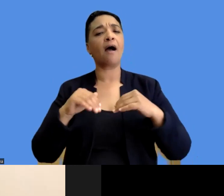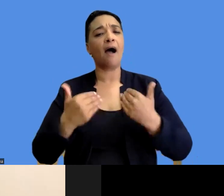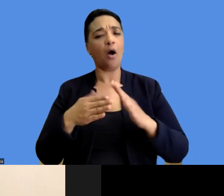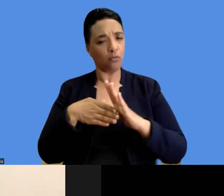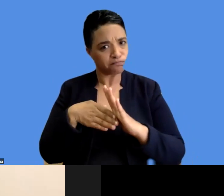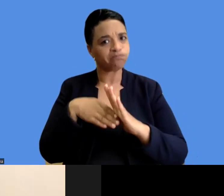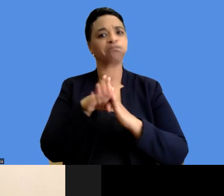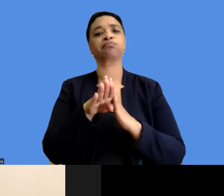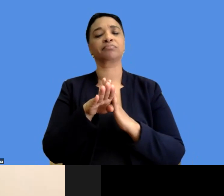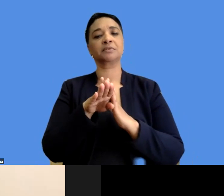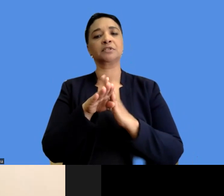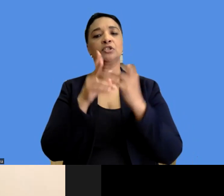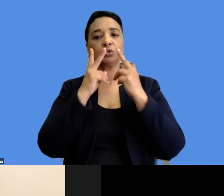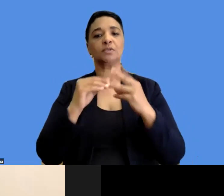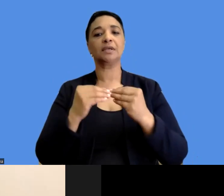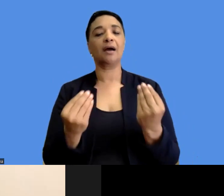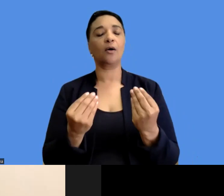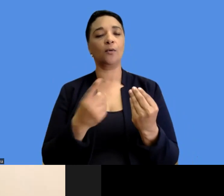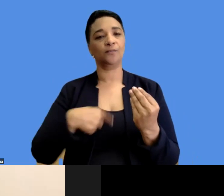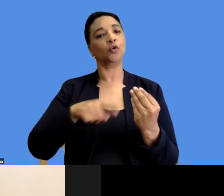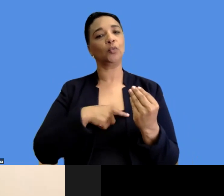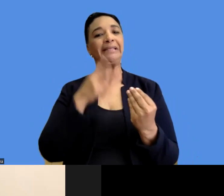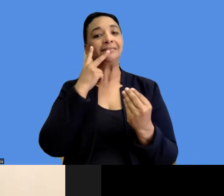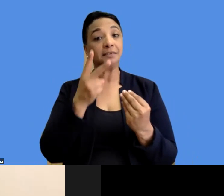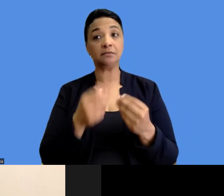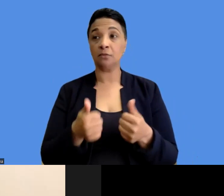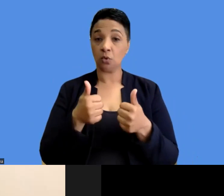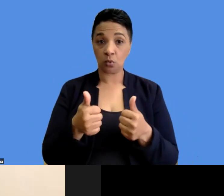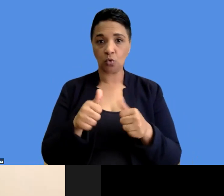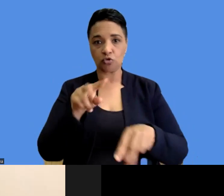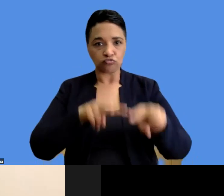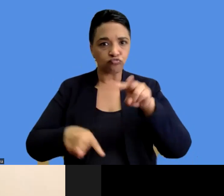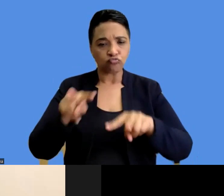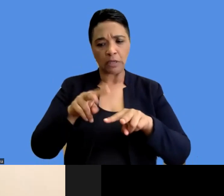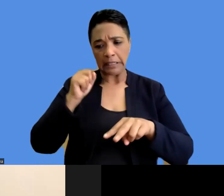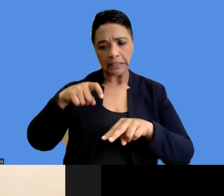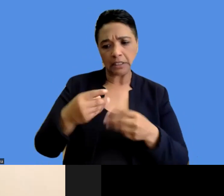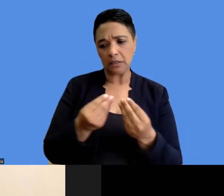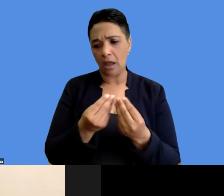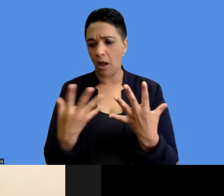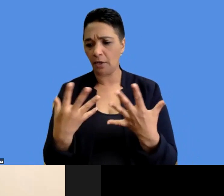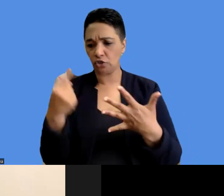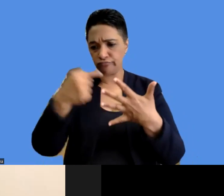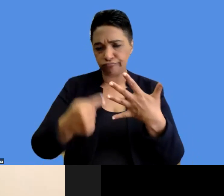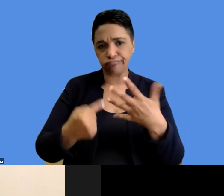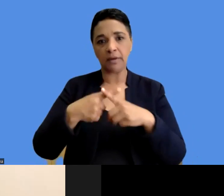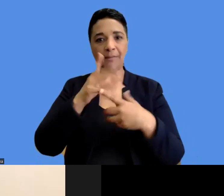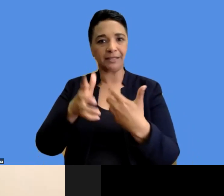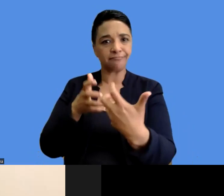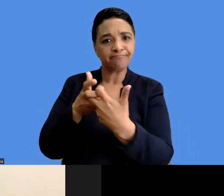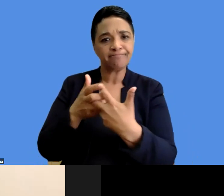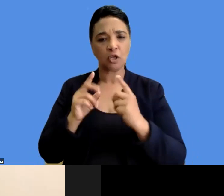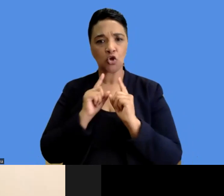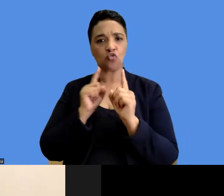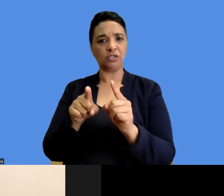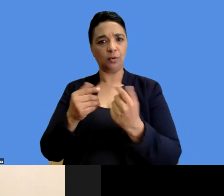foster the assessment, need assessment and response plan, and what is the